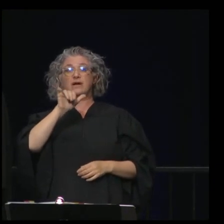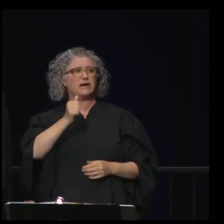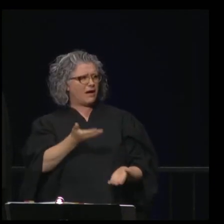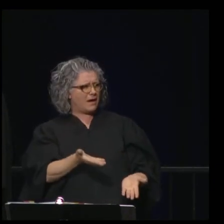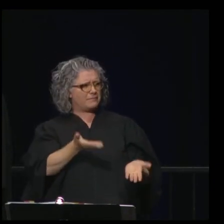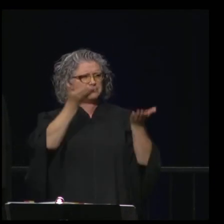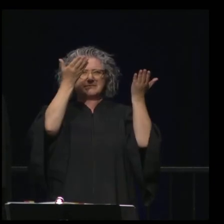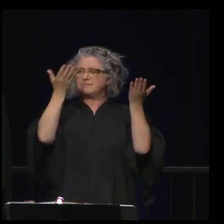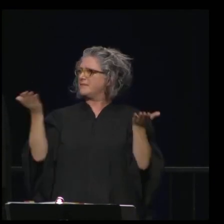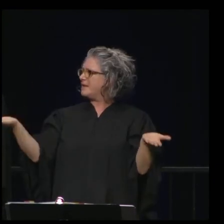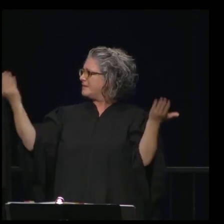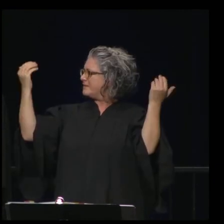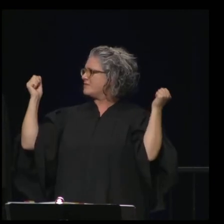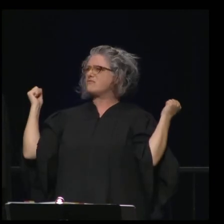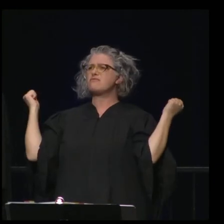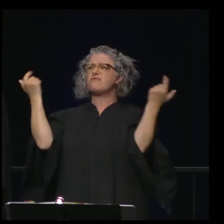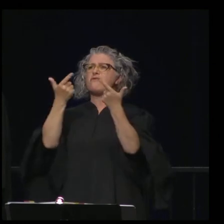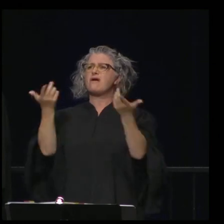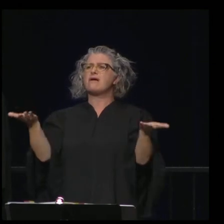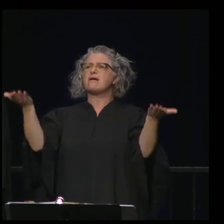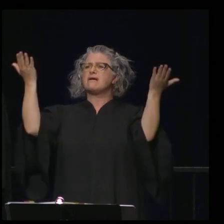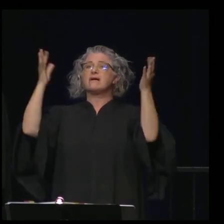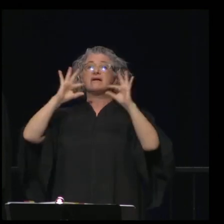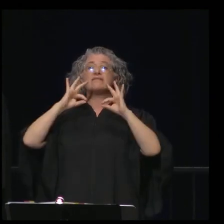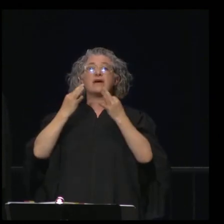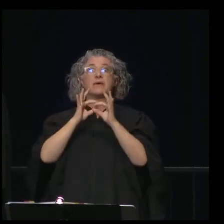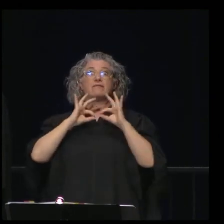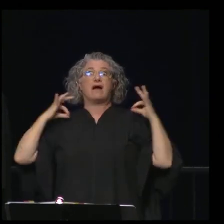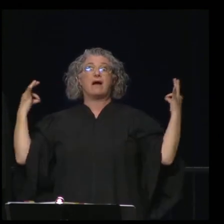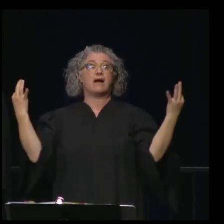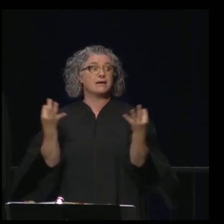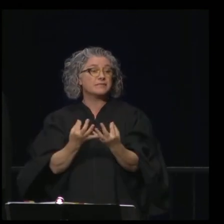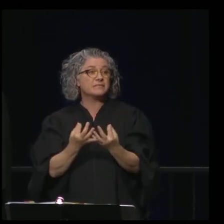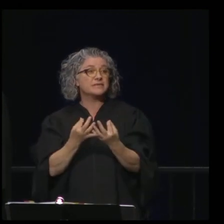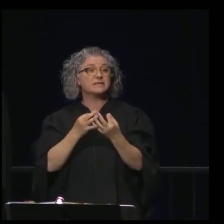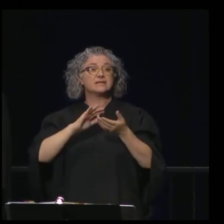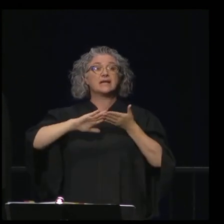up. All of you, extended family members, friends, and